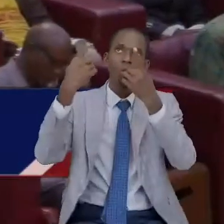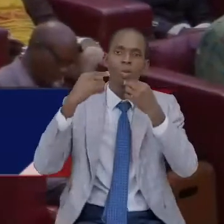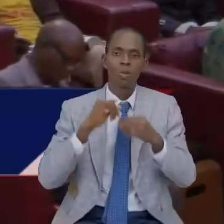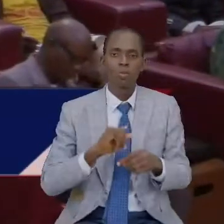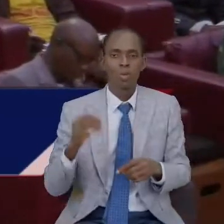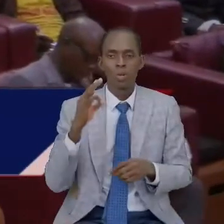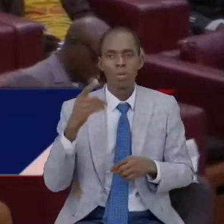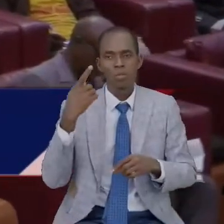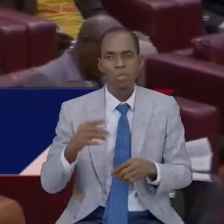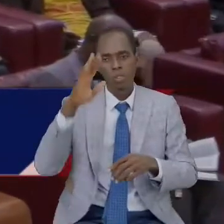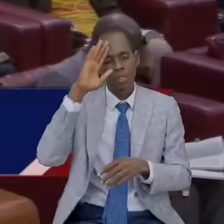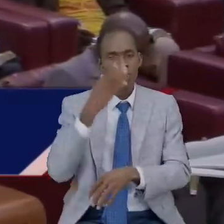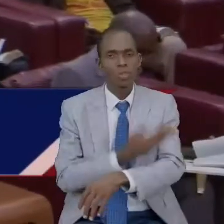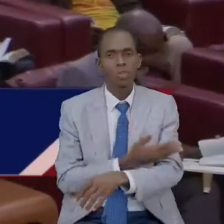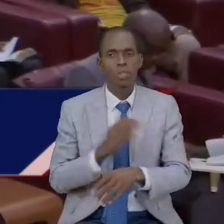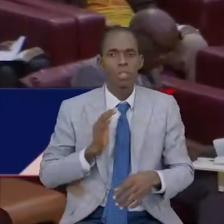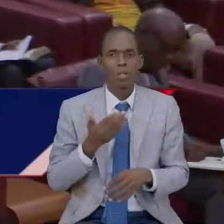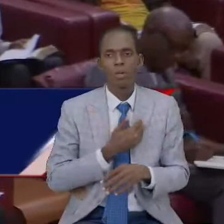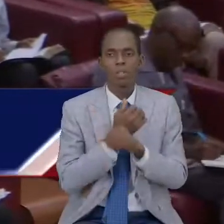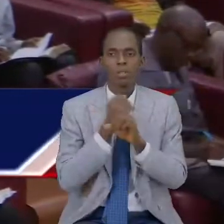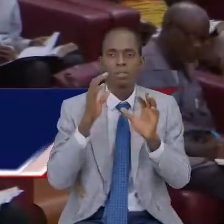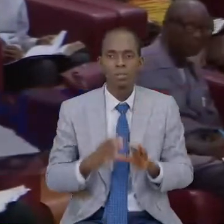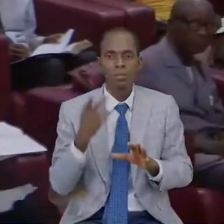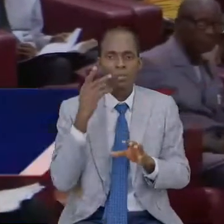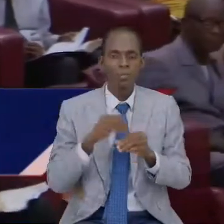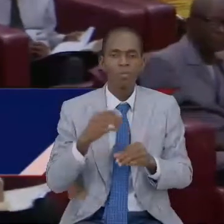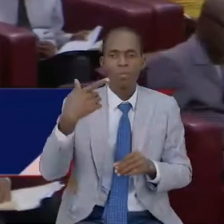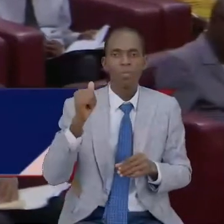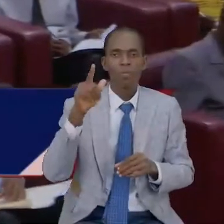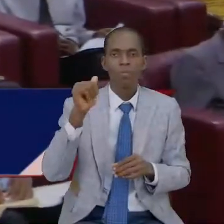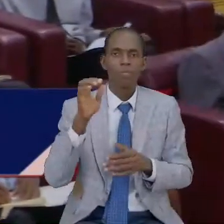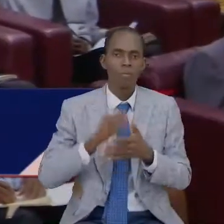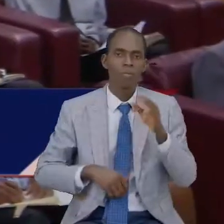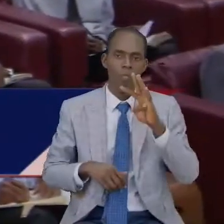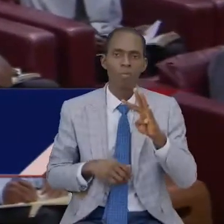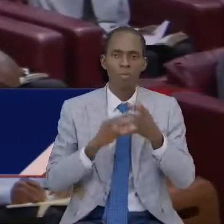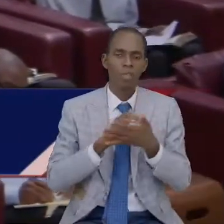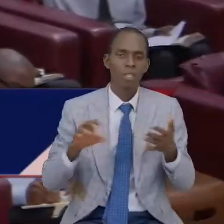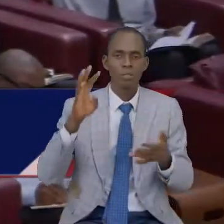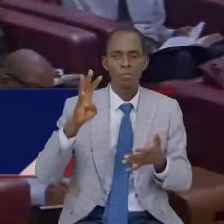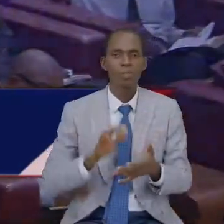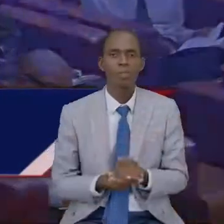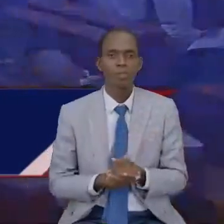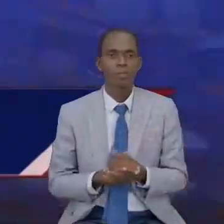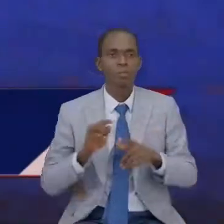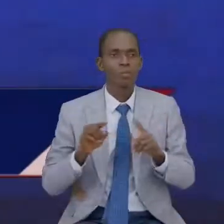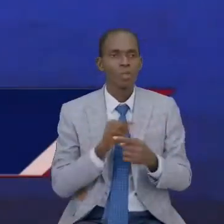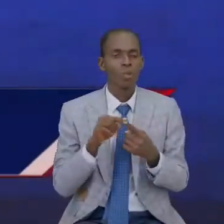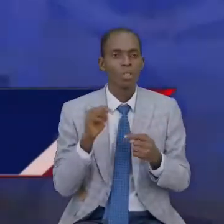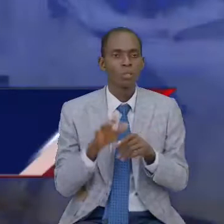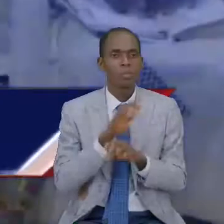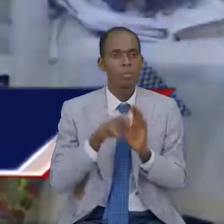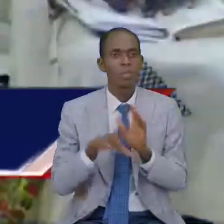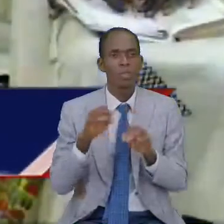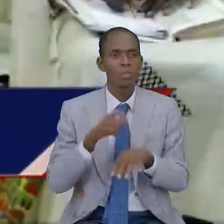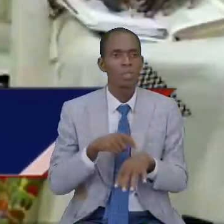the Son, our Savior. It says in Galatians chapter 4, verse 4, but when the fullness of time was